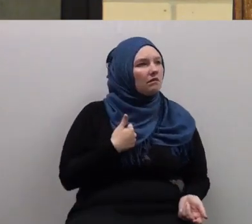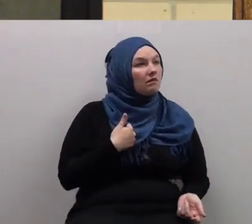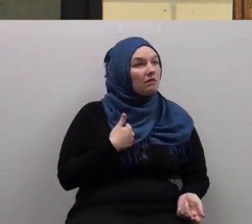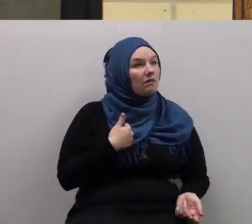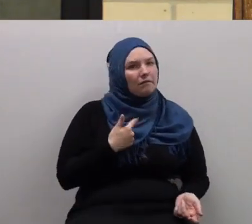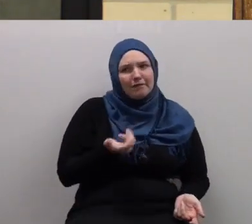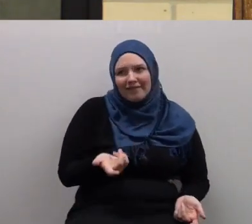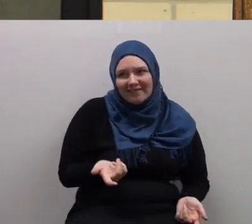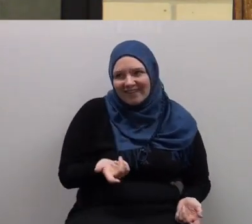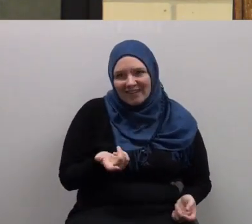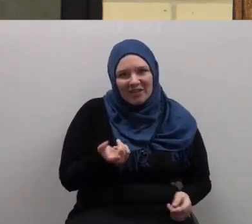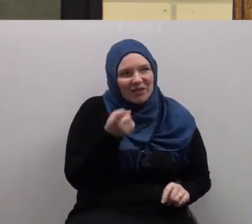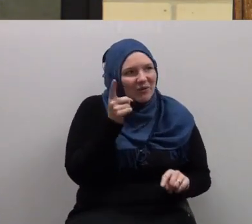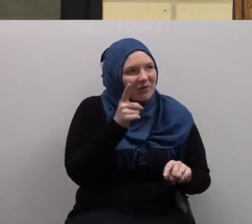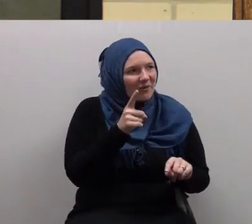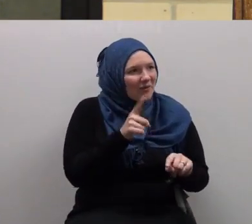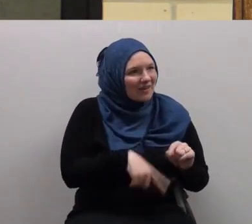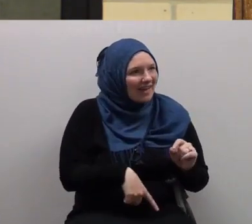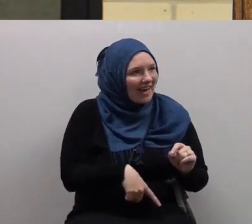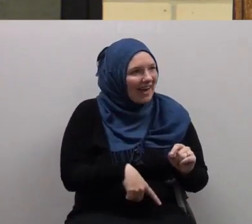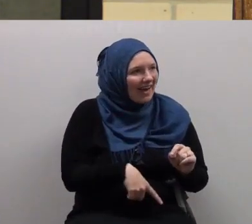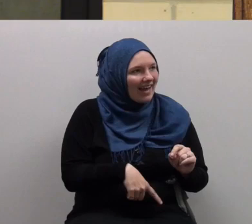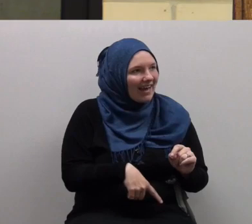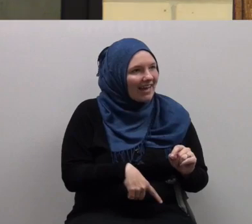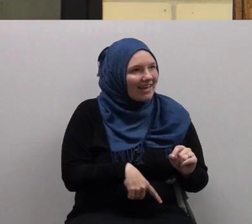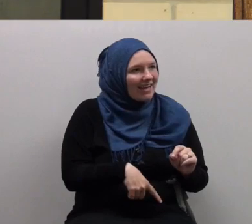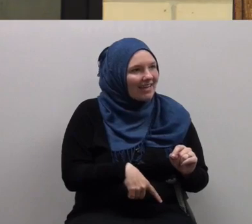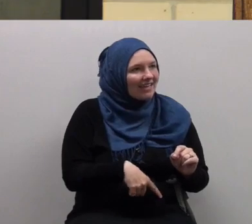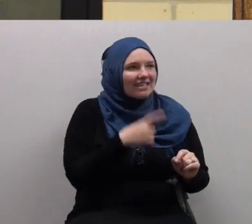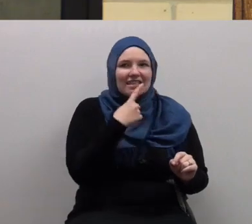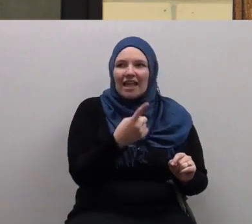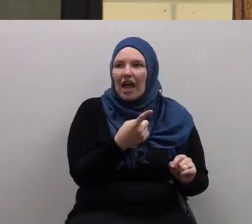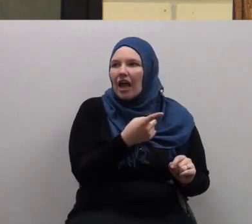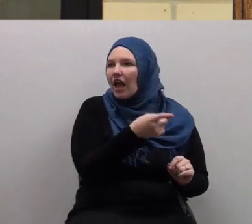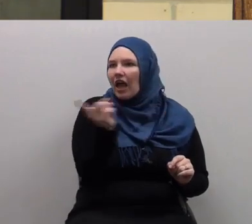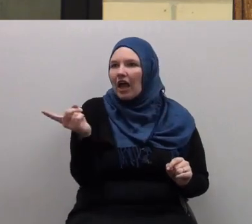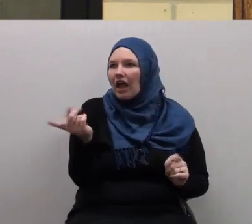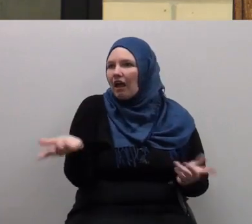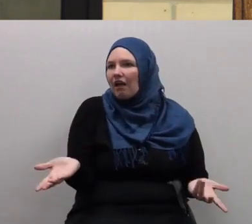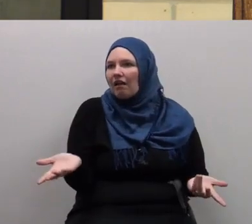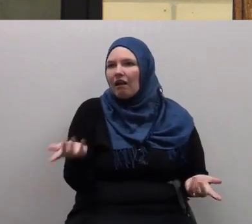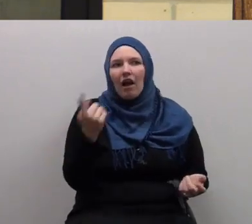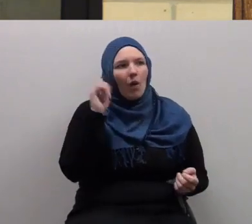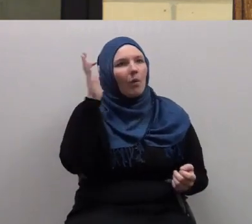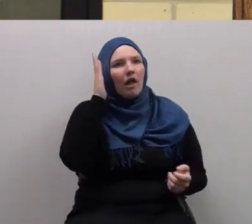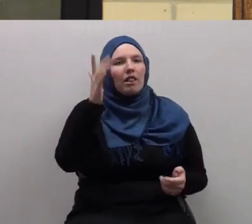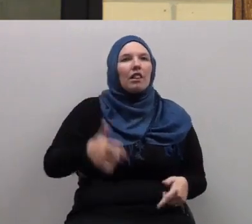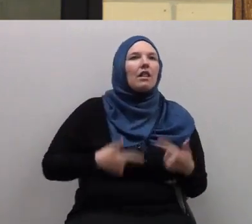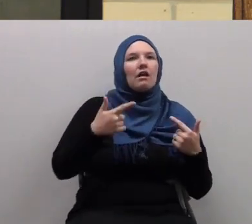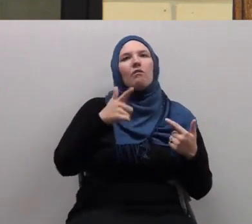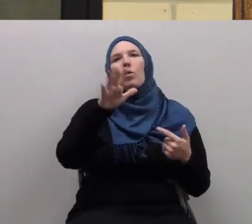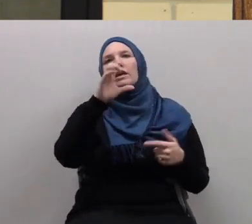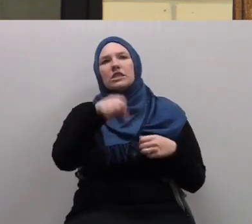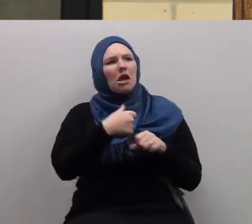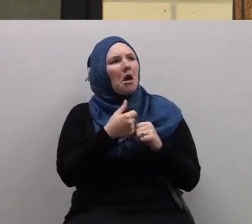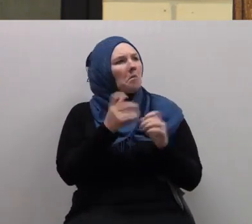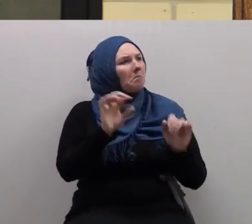logical. There is nothing in Islam to prohibit you from planning to live 100 years or more.